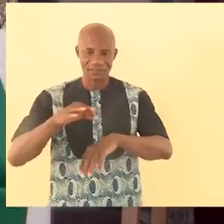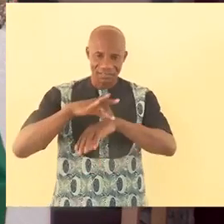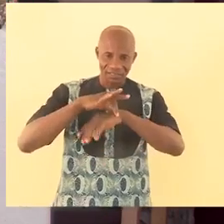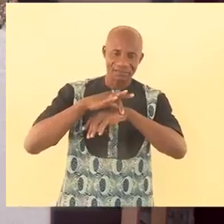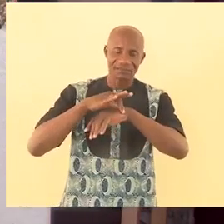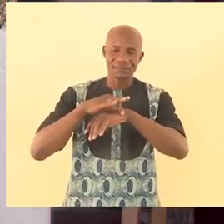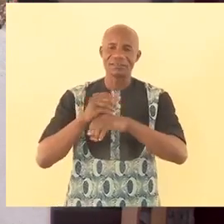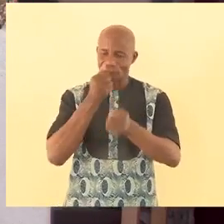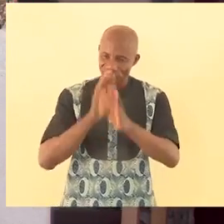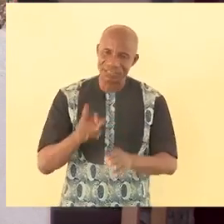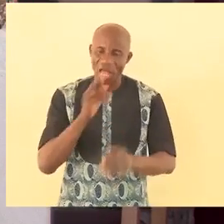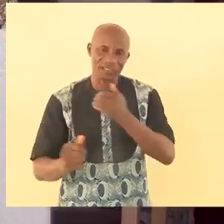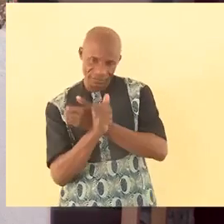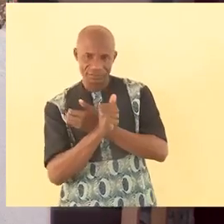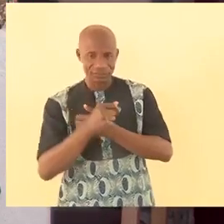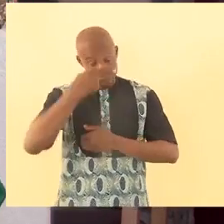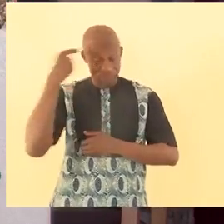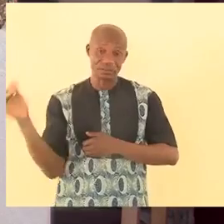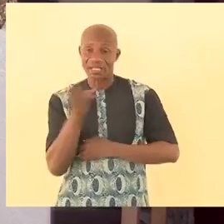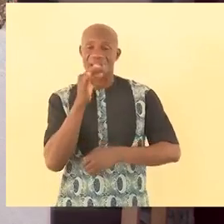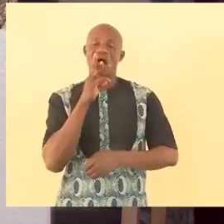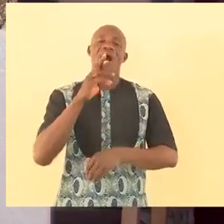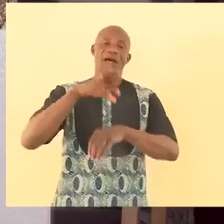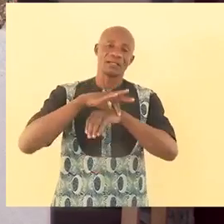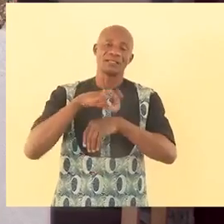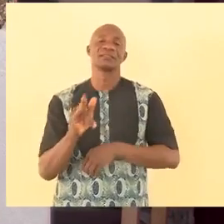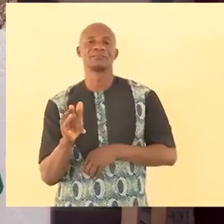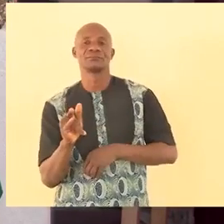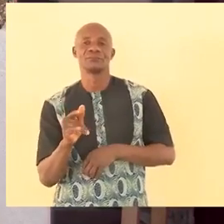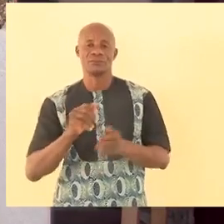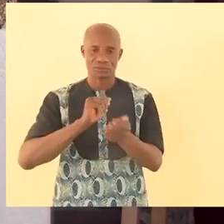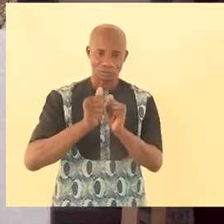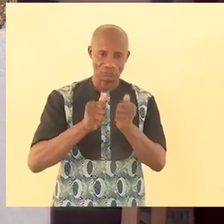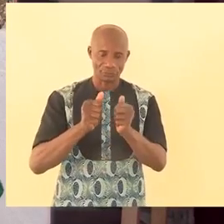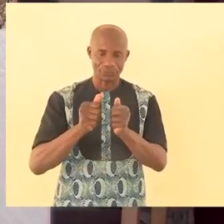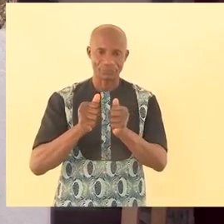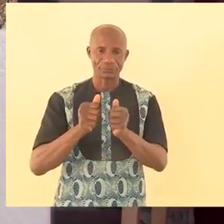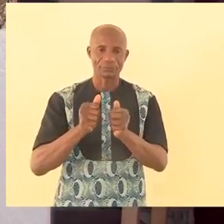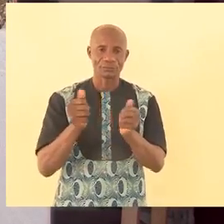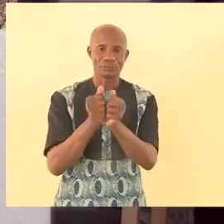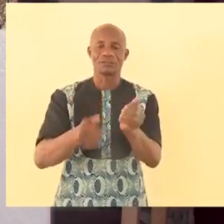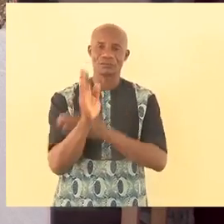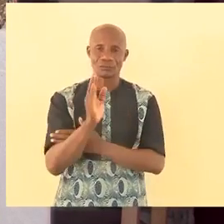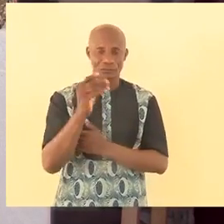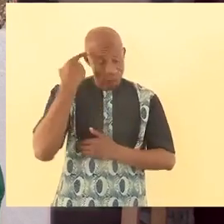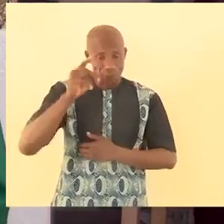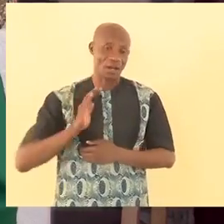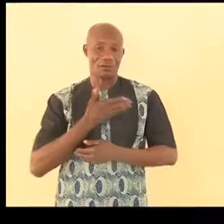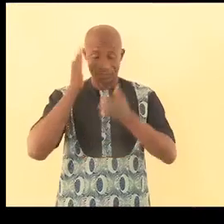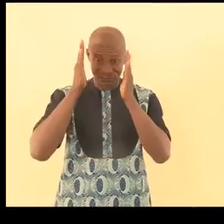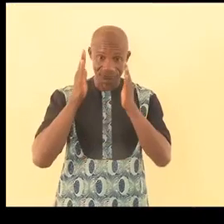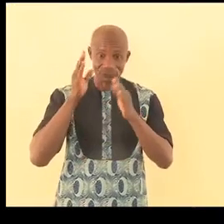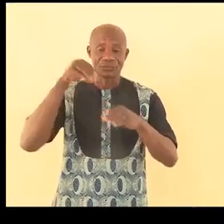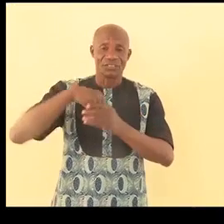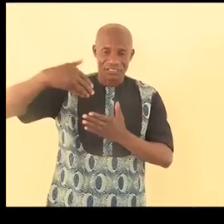Whereas earthly blessings are dangerous precisely because they are earthly and often compete with God for our attention, in